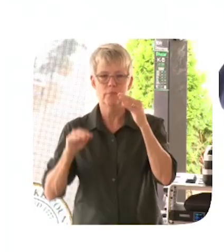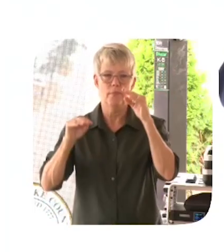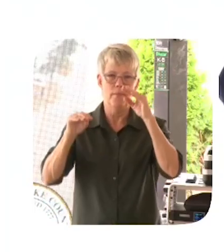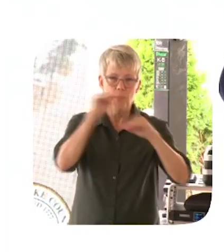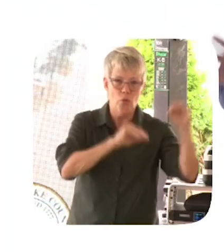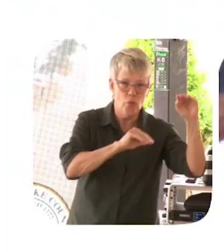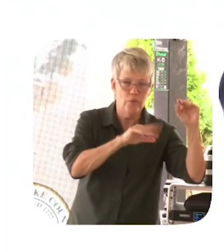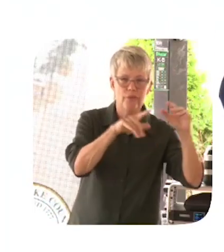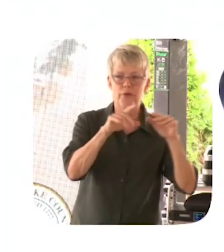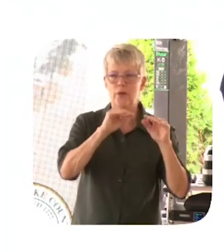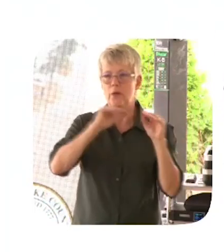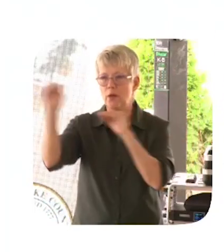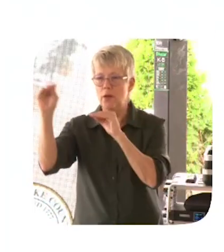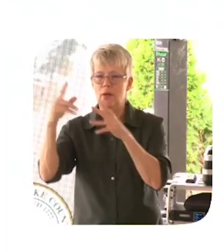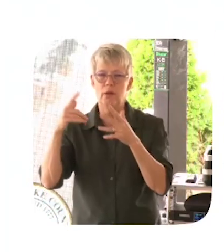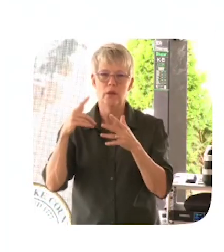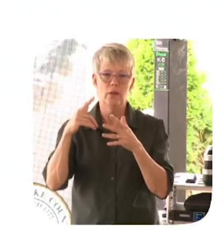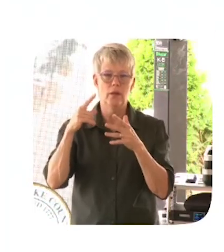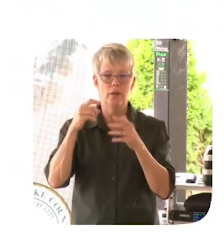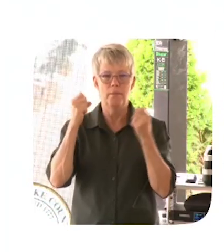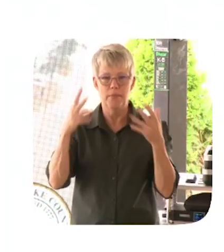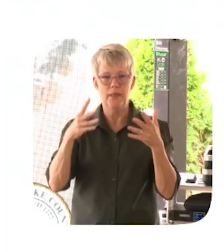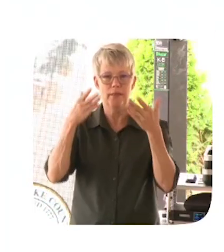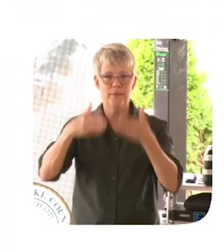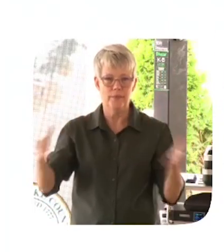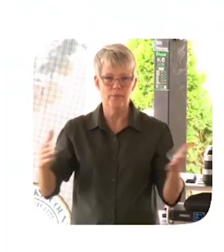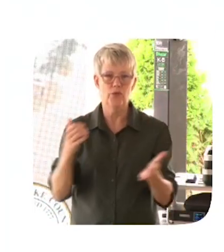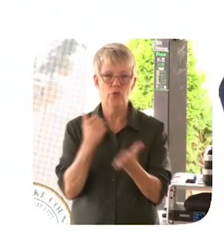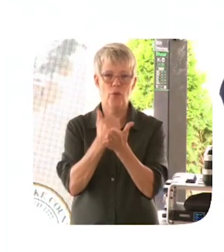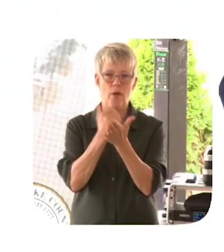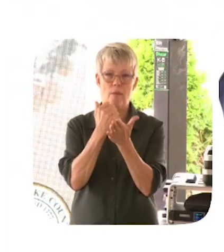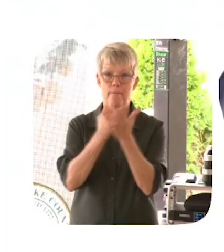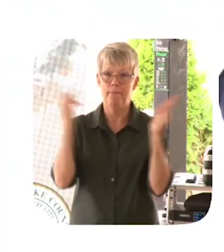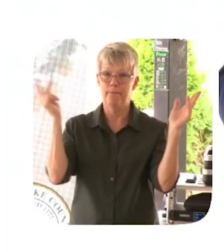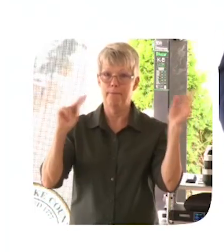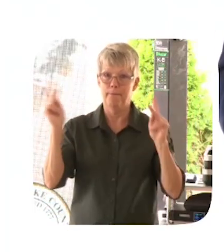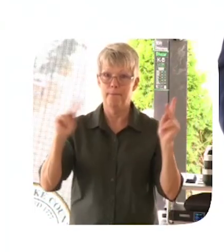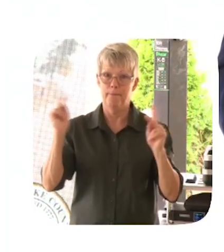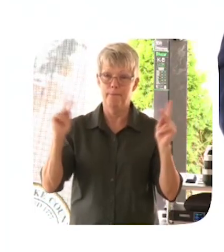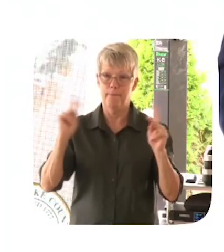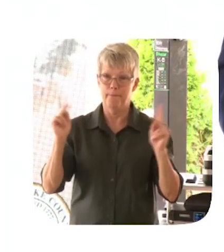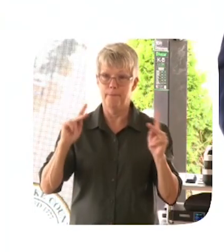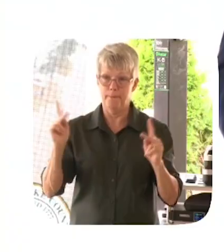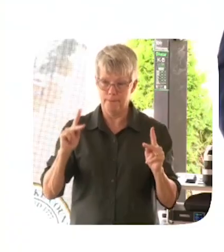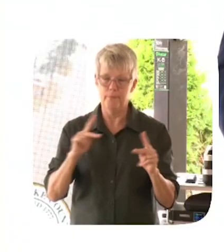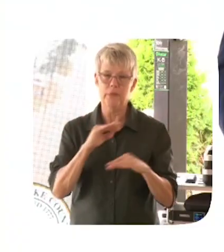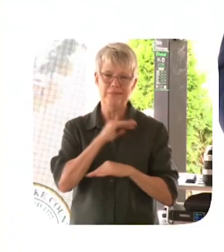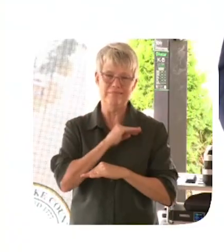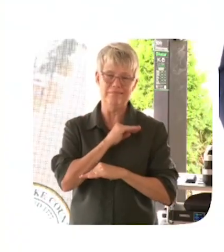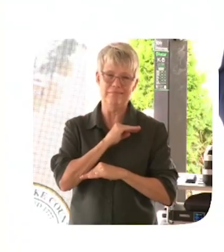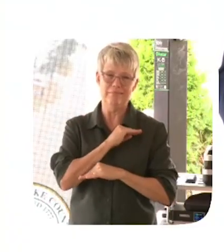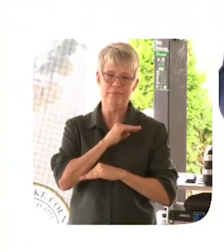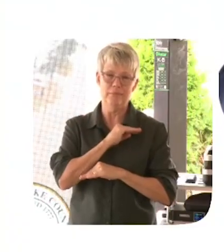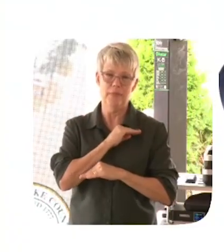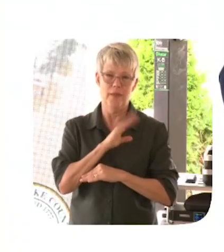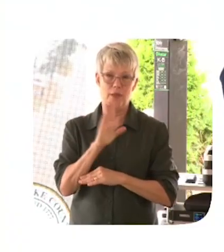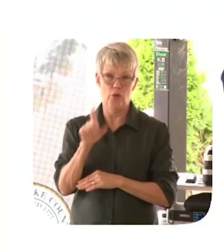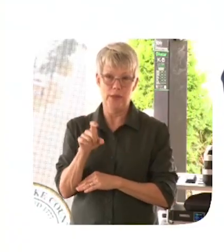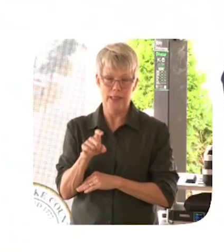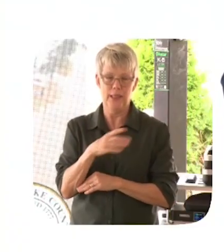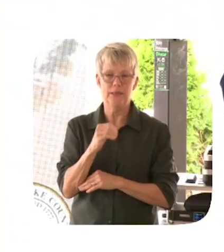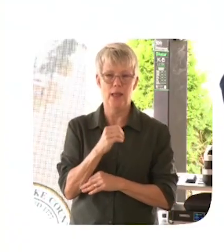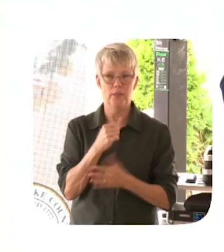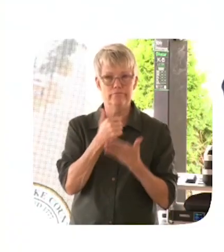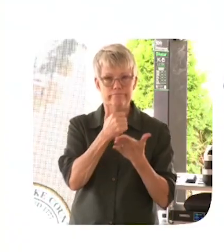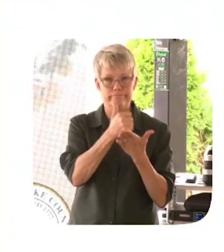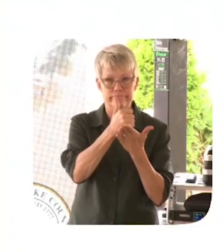did everything you can imagine to help our citizens meet the needs during this very, very difficult time. And so we